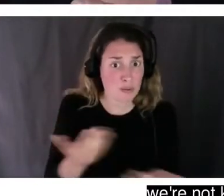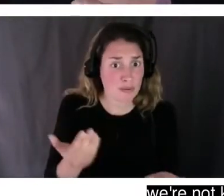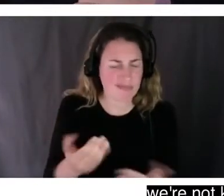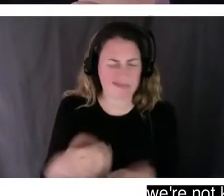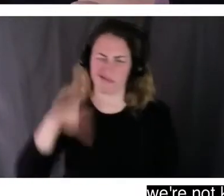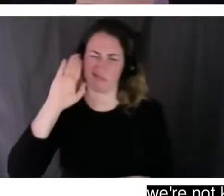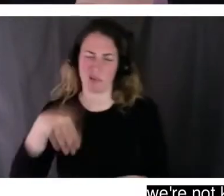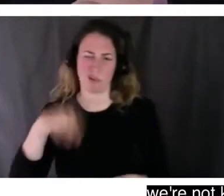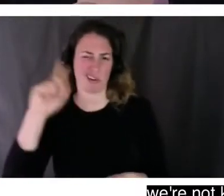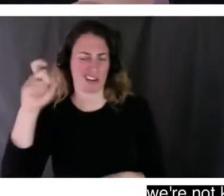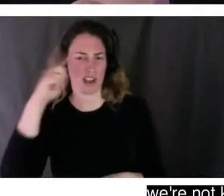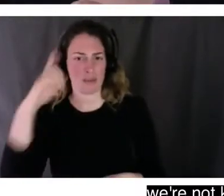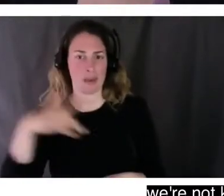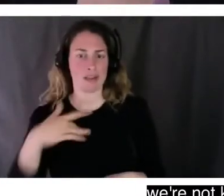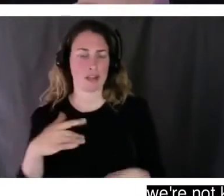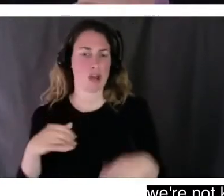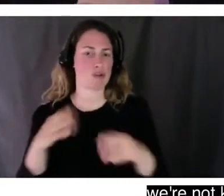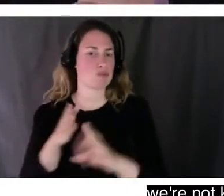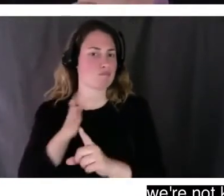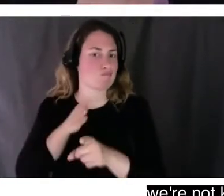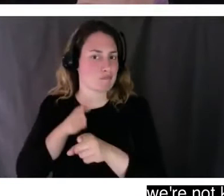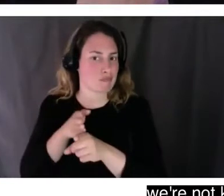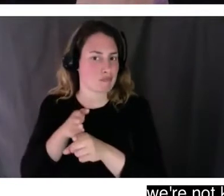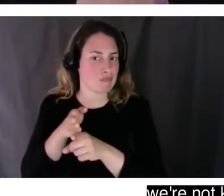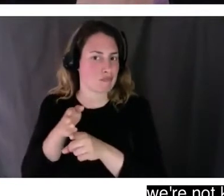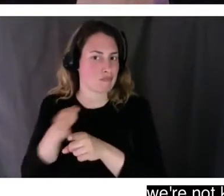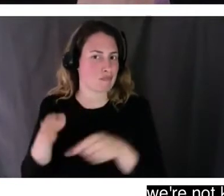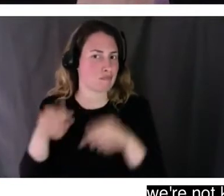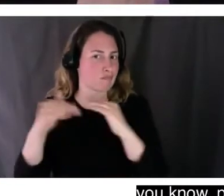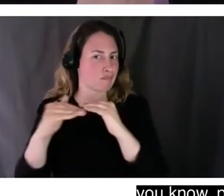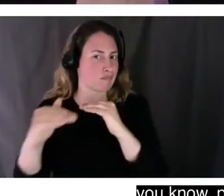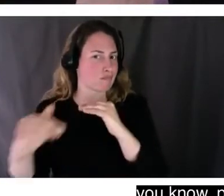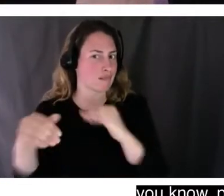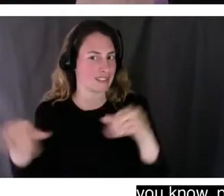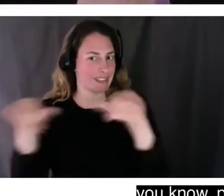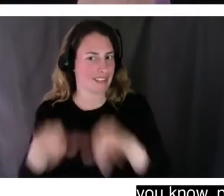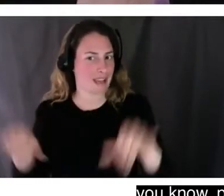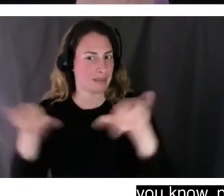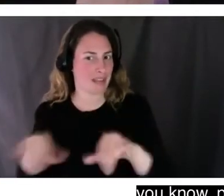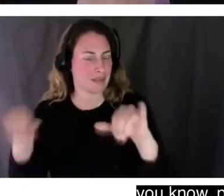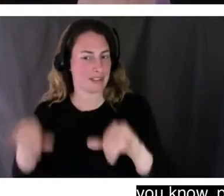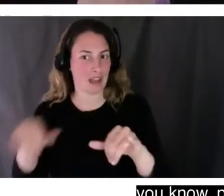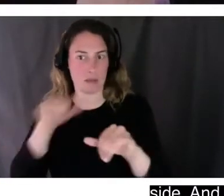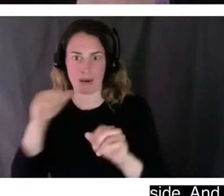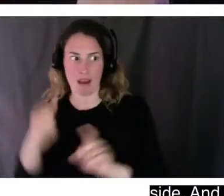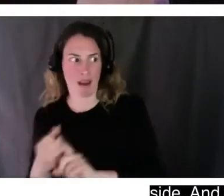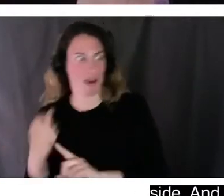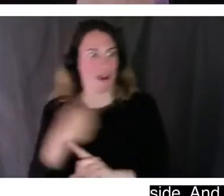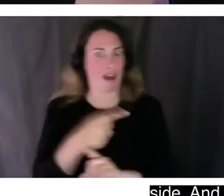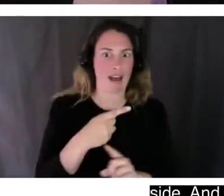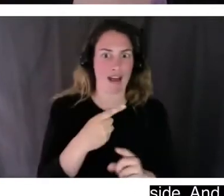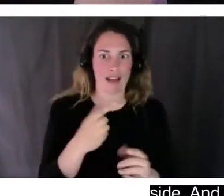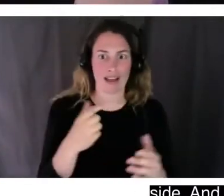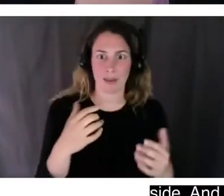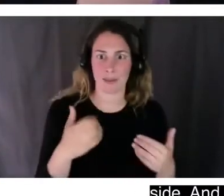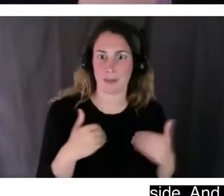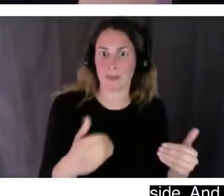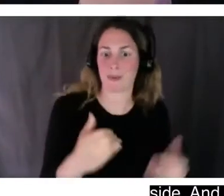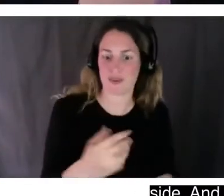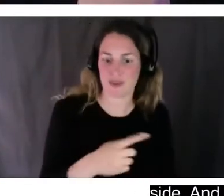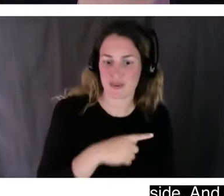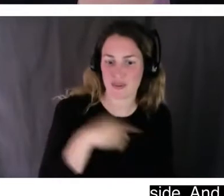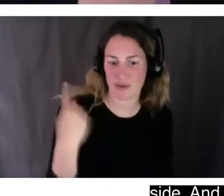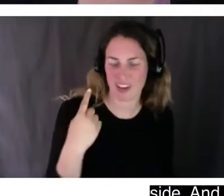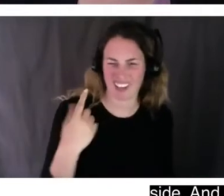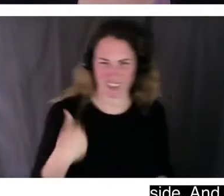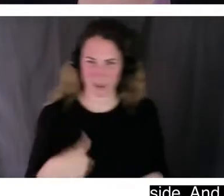we're not known to be risk takers. In fact, you know, probably more on the risk averse side. And